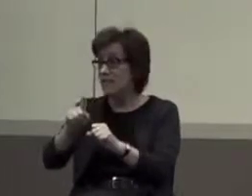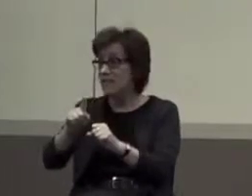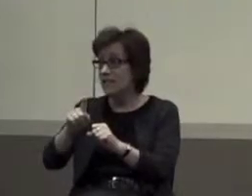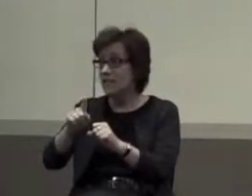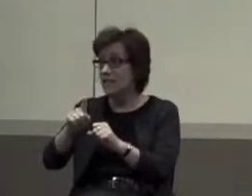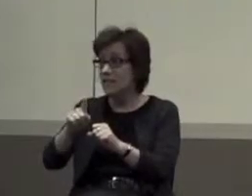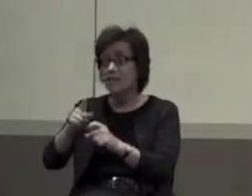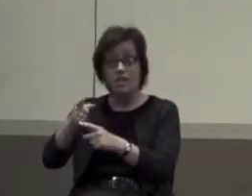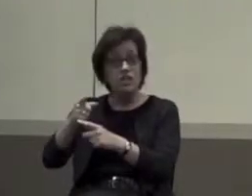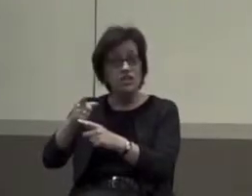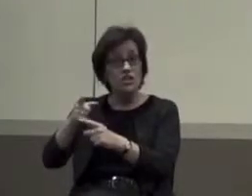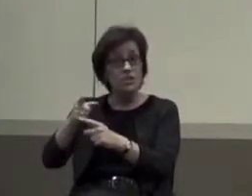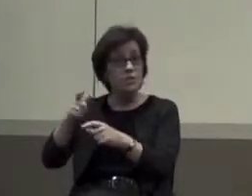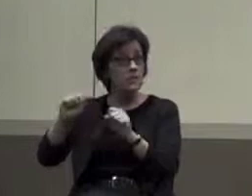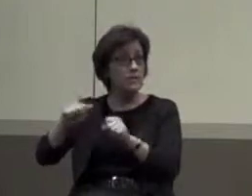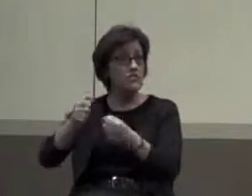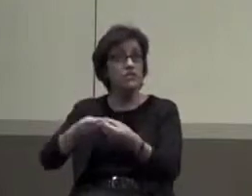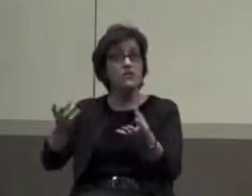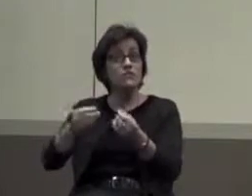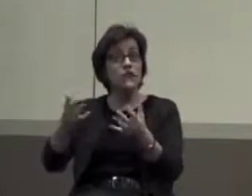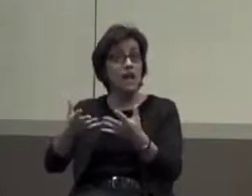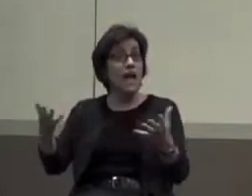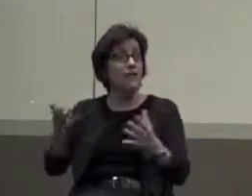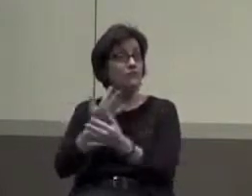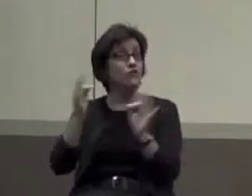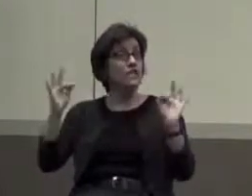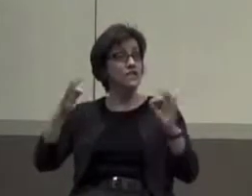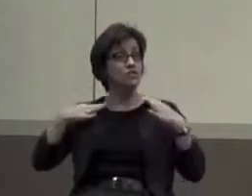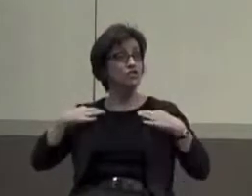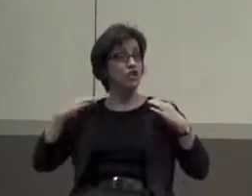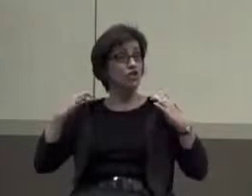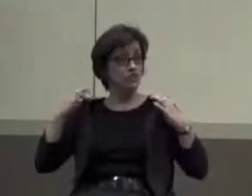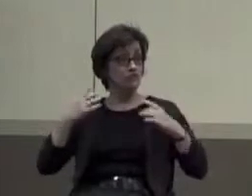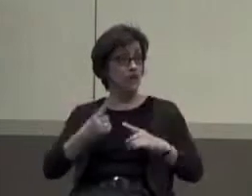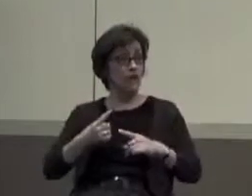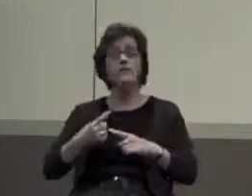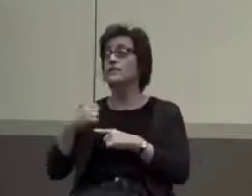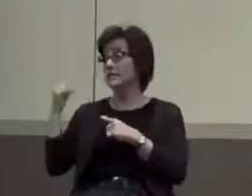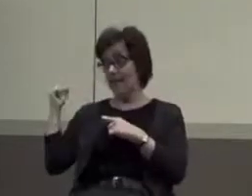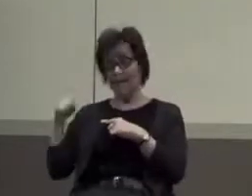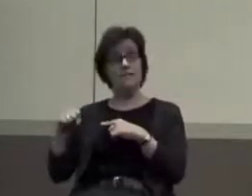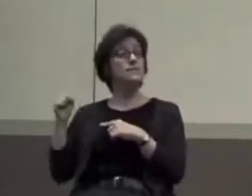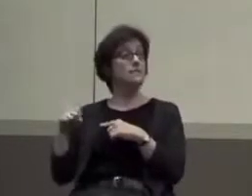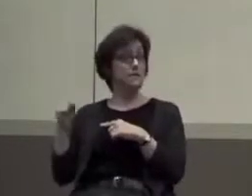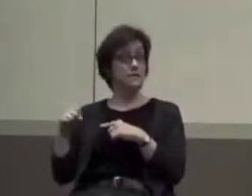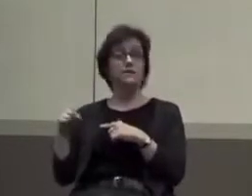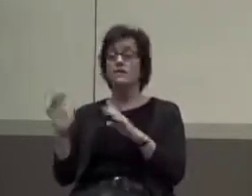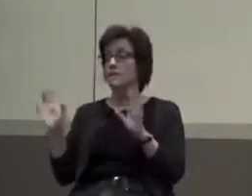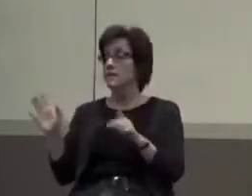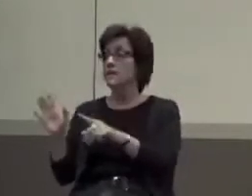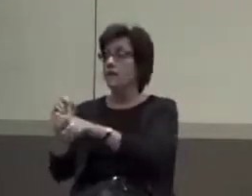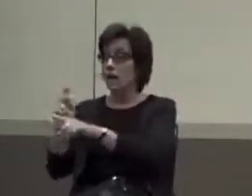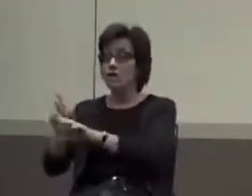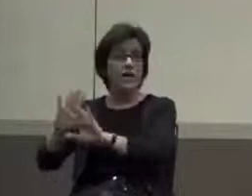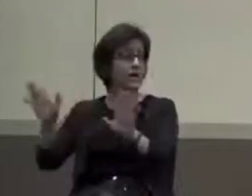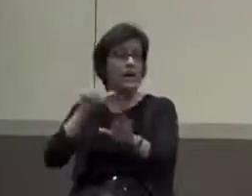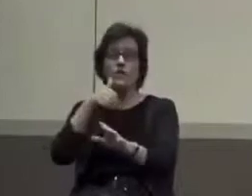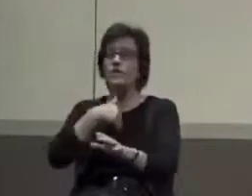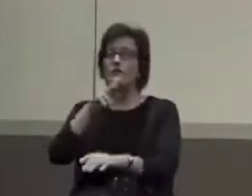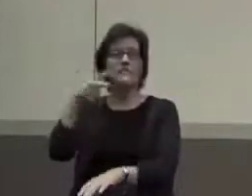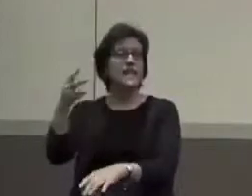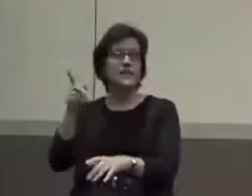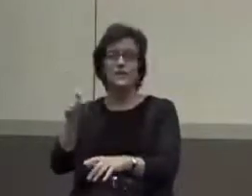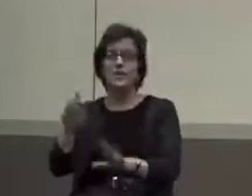could potentially give away a lot of free shirts. Yes, yes. Okay. All right, then never mind, I don't have a second question.